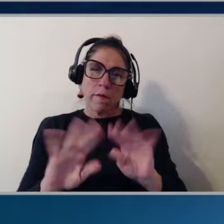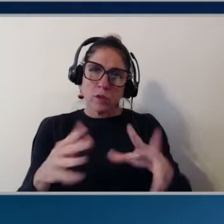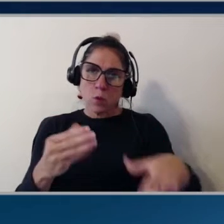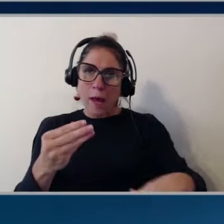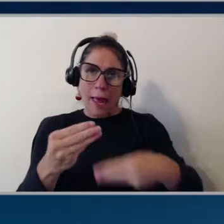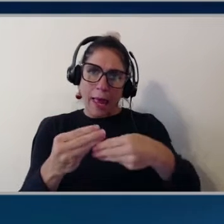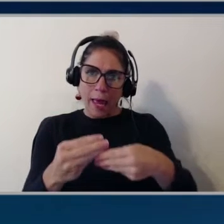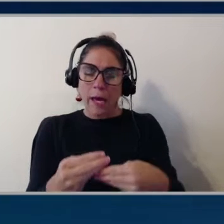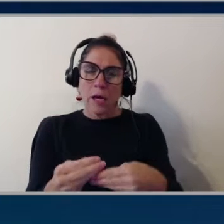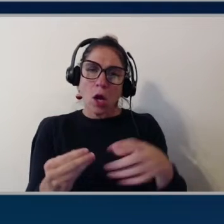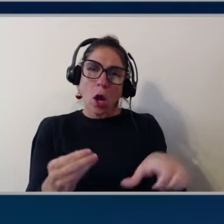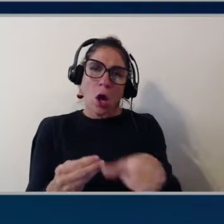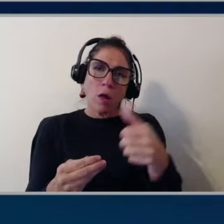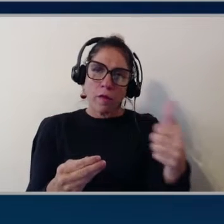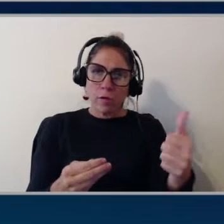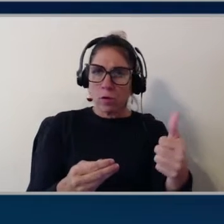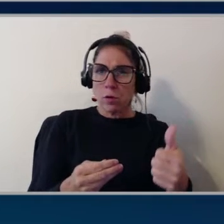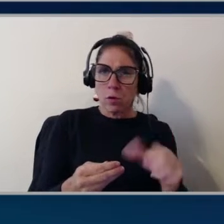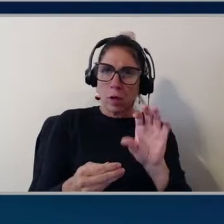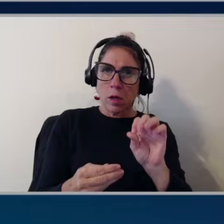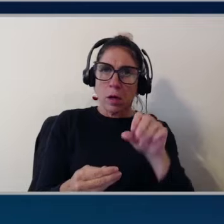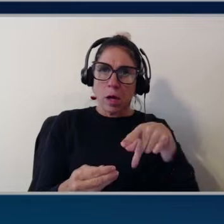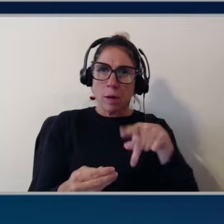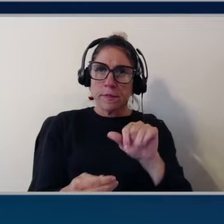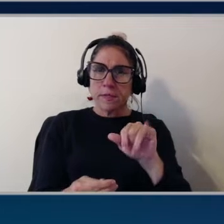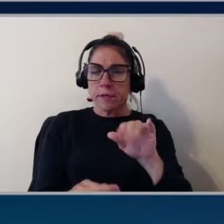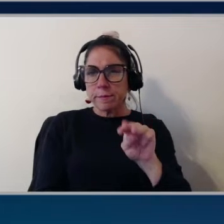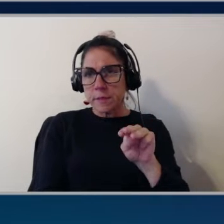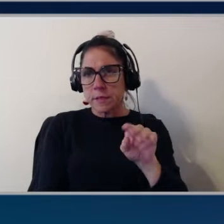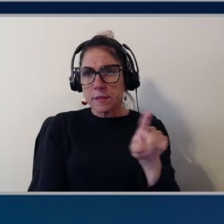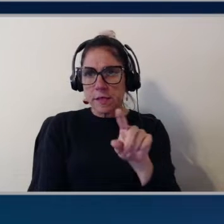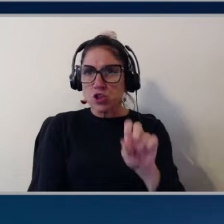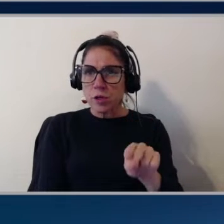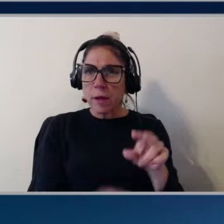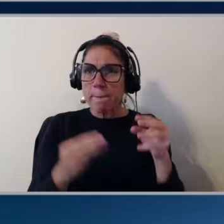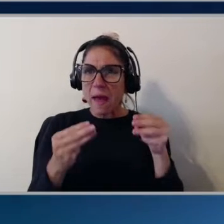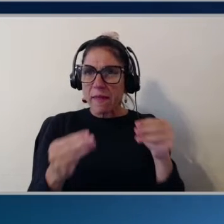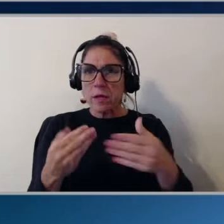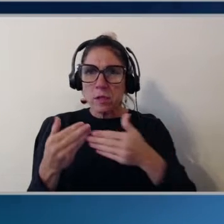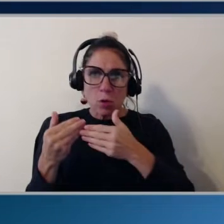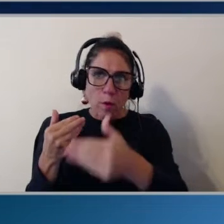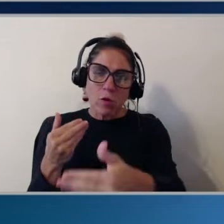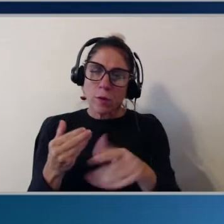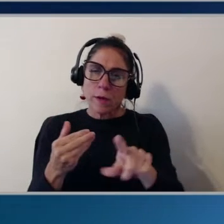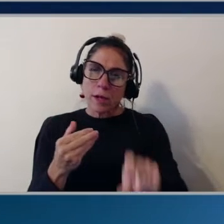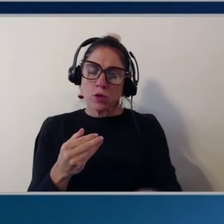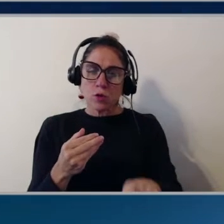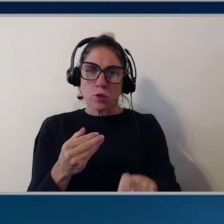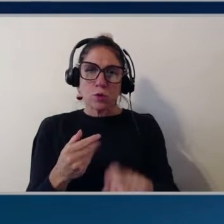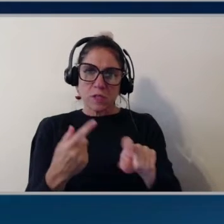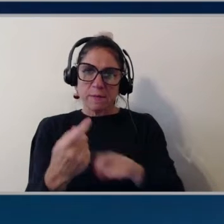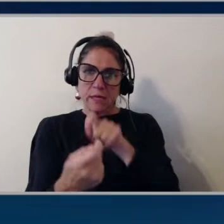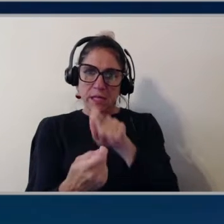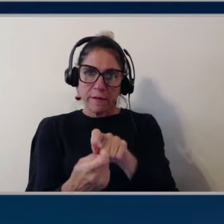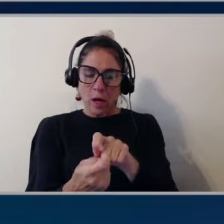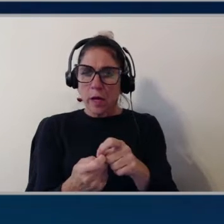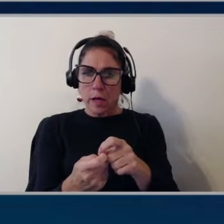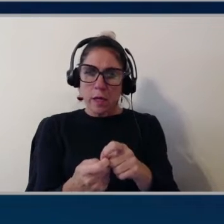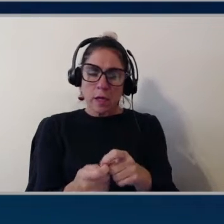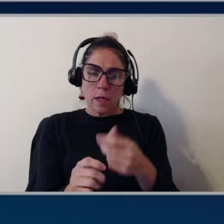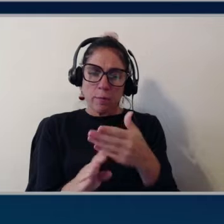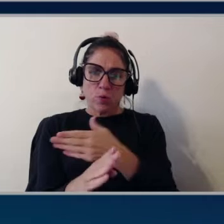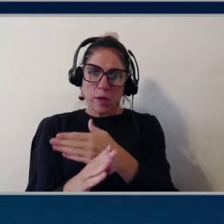quantization methods going forward. You can also need to specify S3 location where